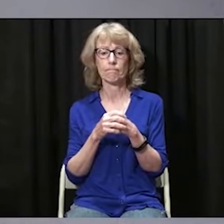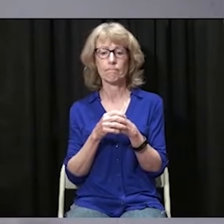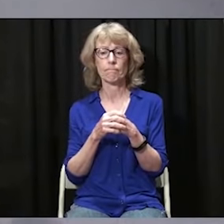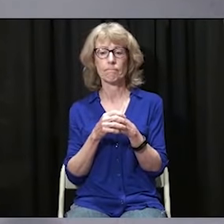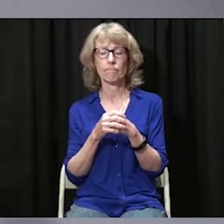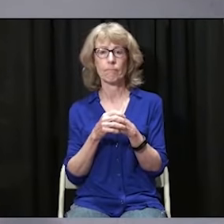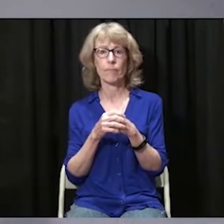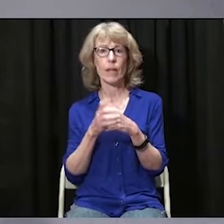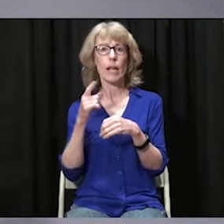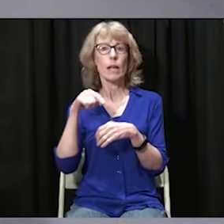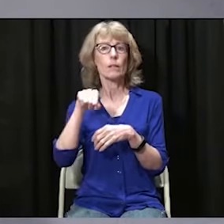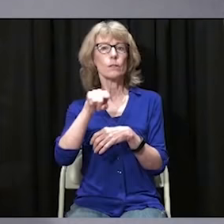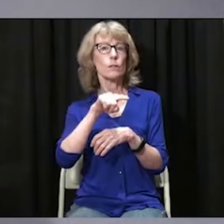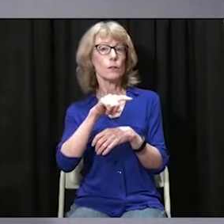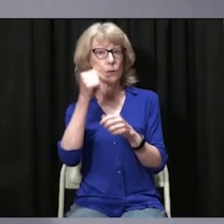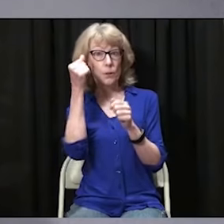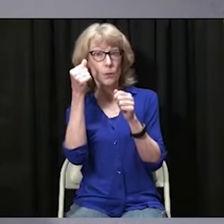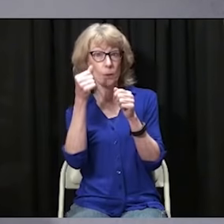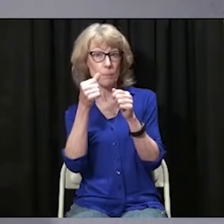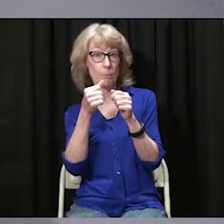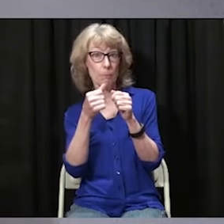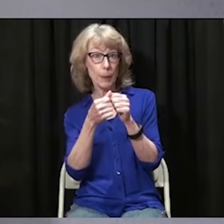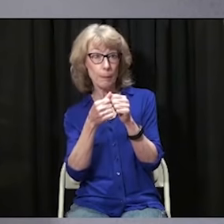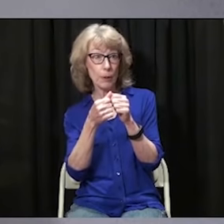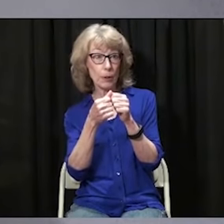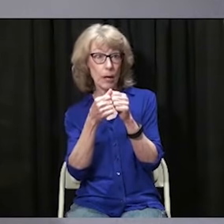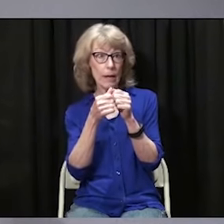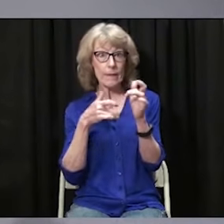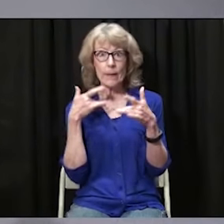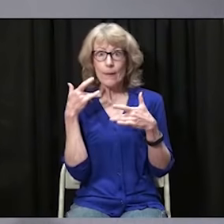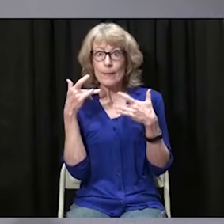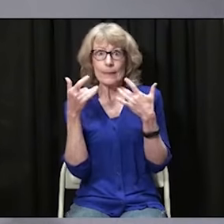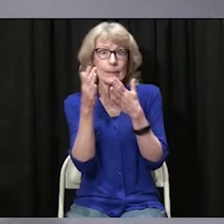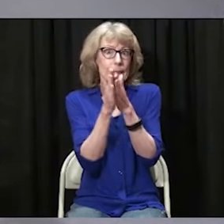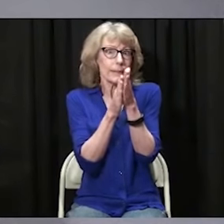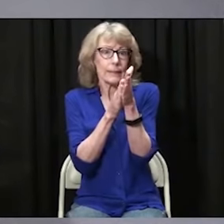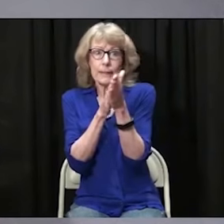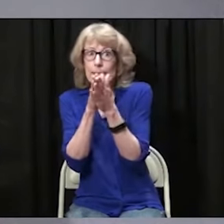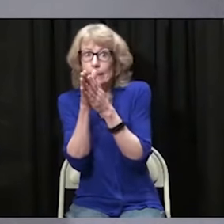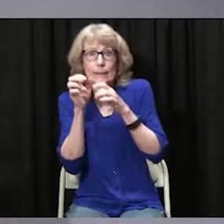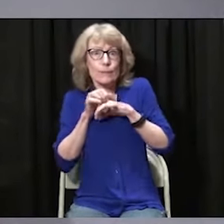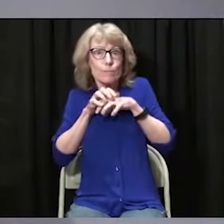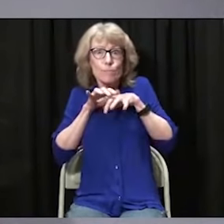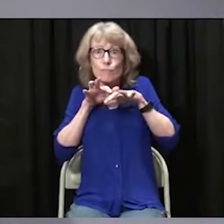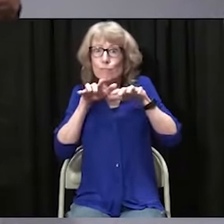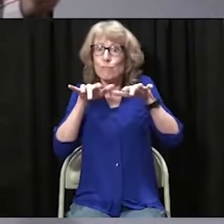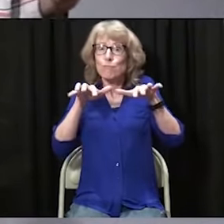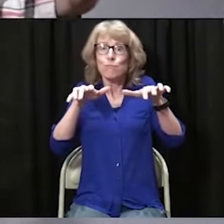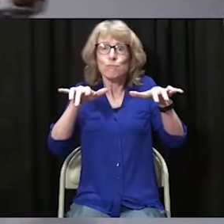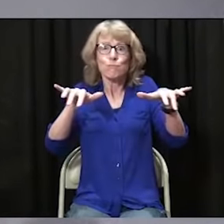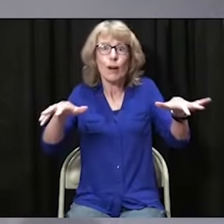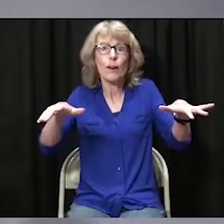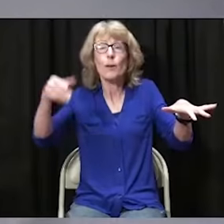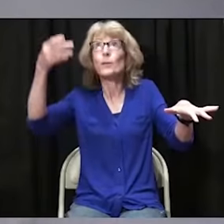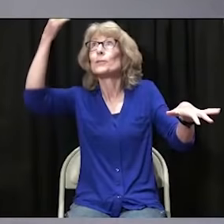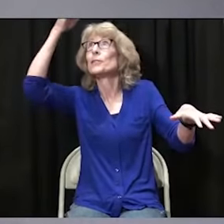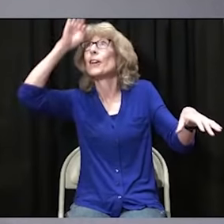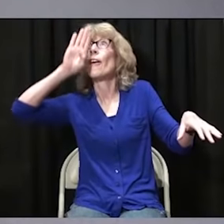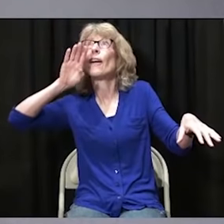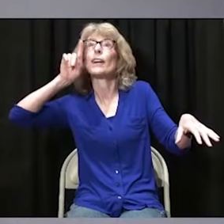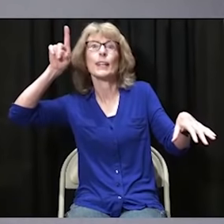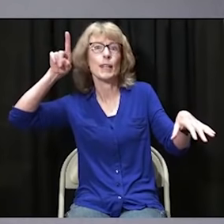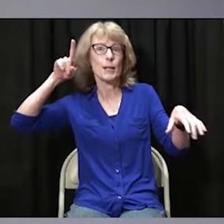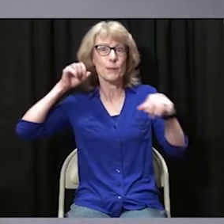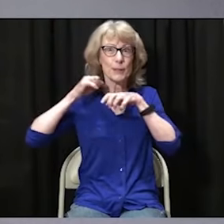electricity that was permeating our church family? It was incredible. God was doing amazing things. There were so many people from